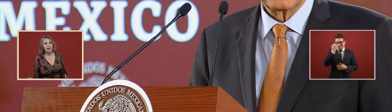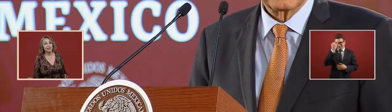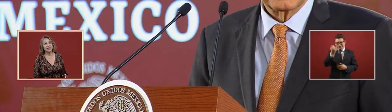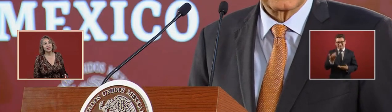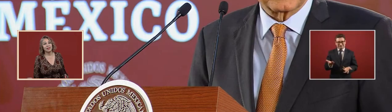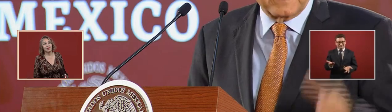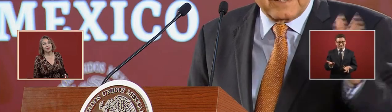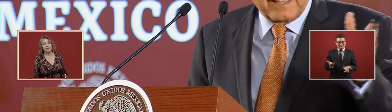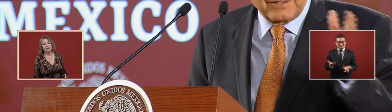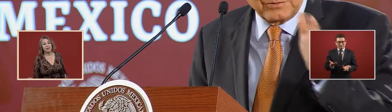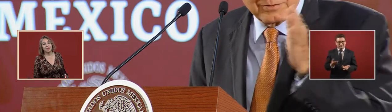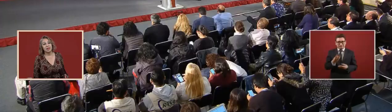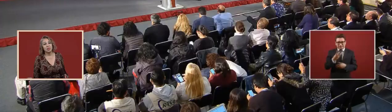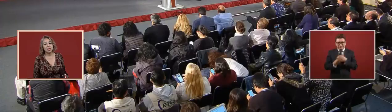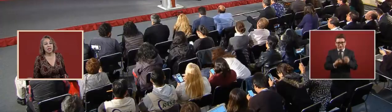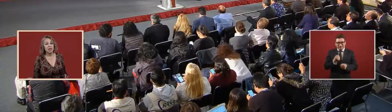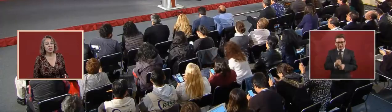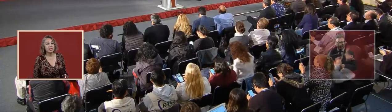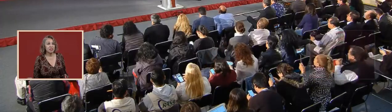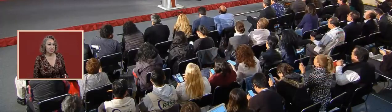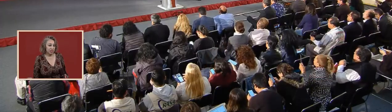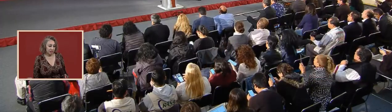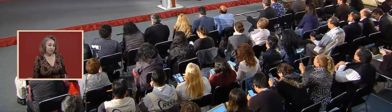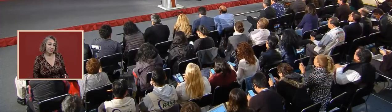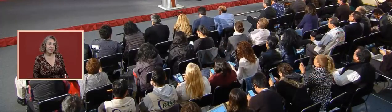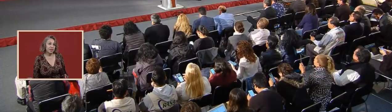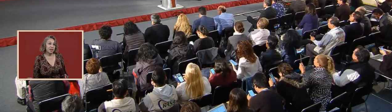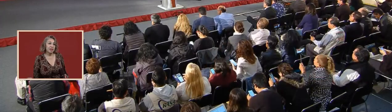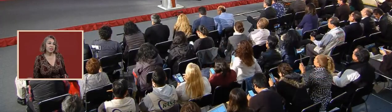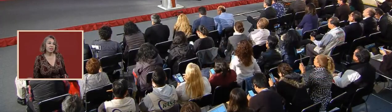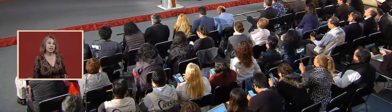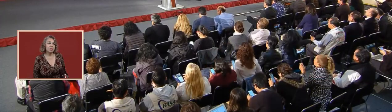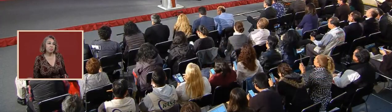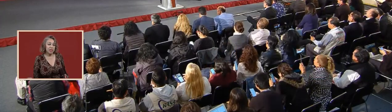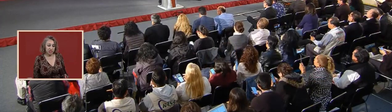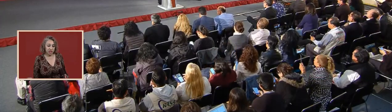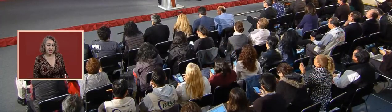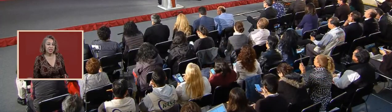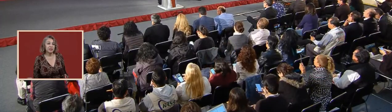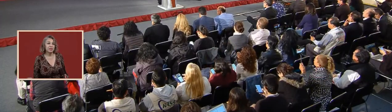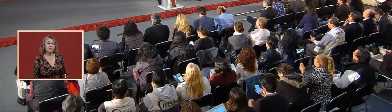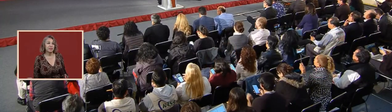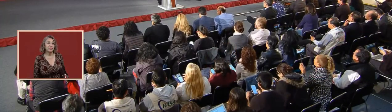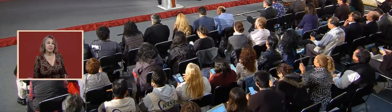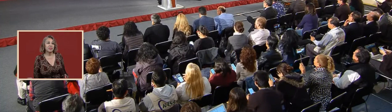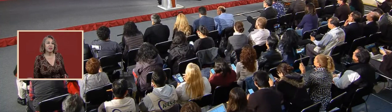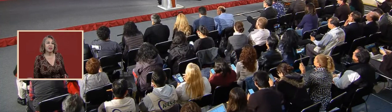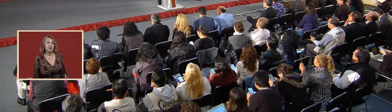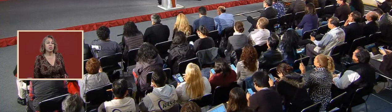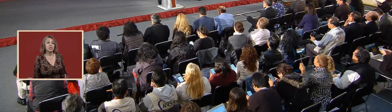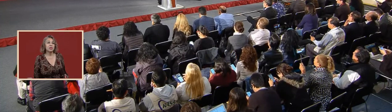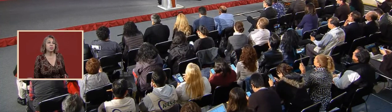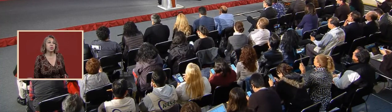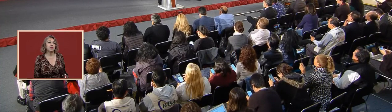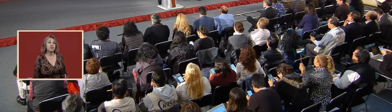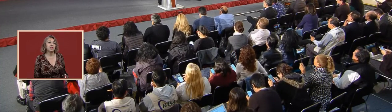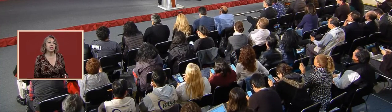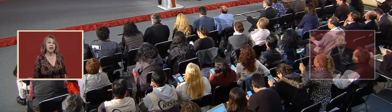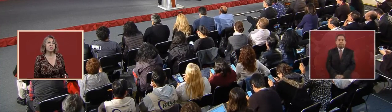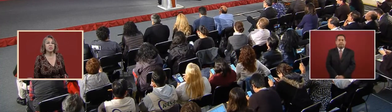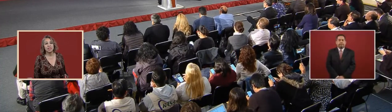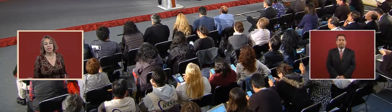Imagine that. 3 años. 3 years. Que el presupuesto. That the budget. Se aprueba por unanimidad. Was